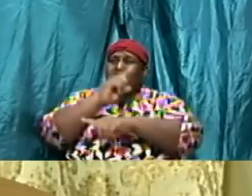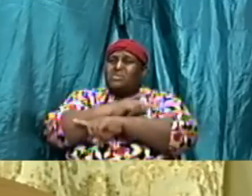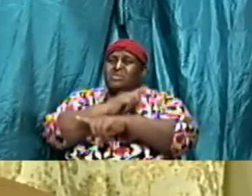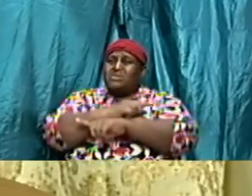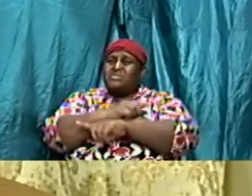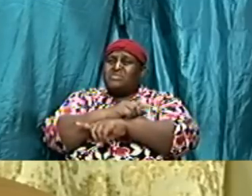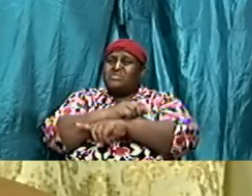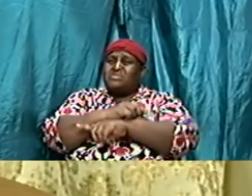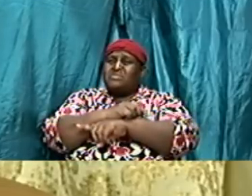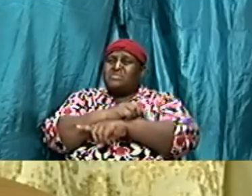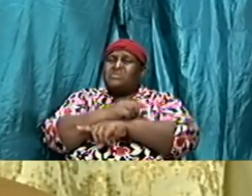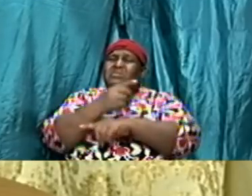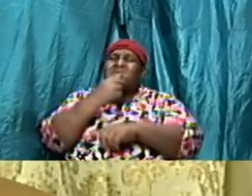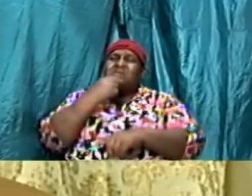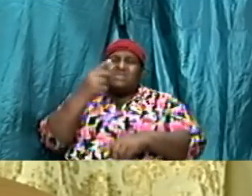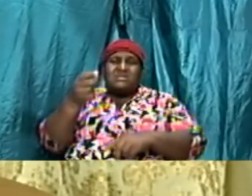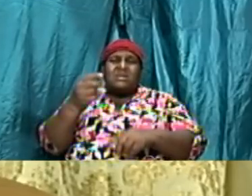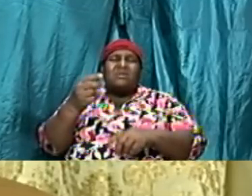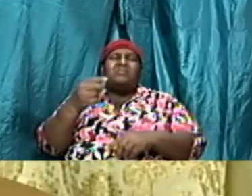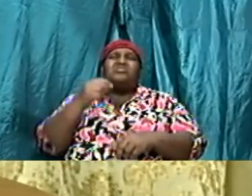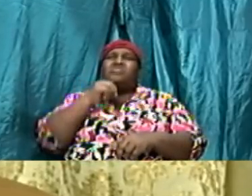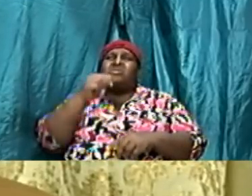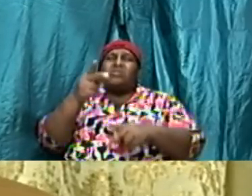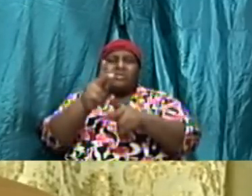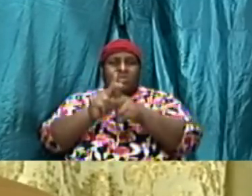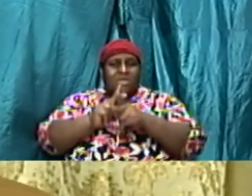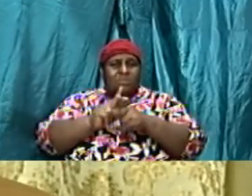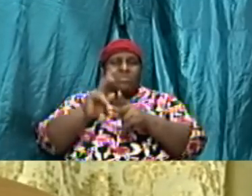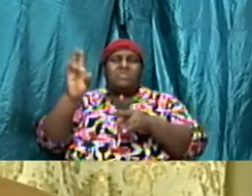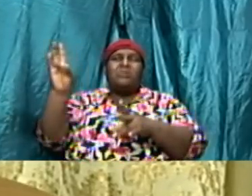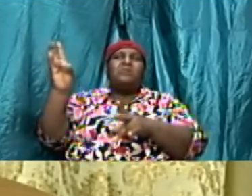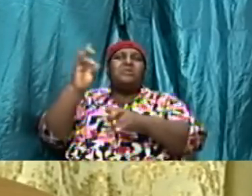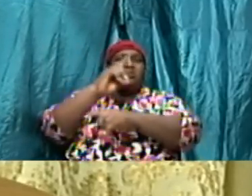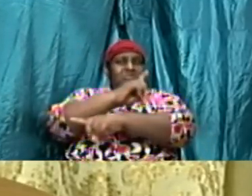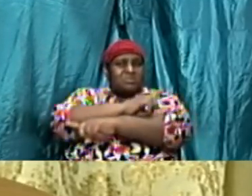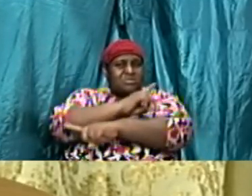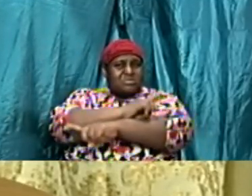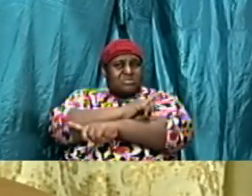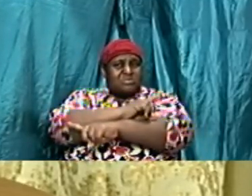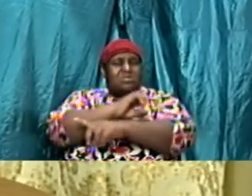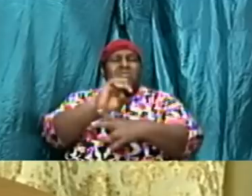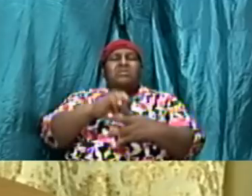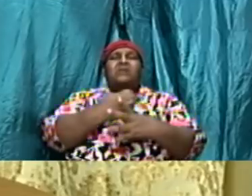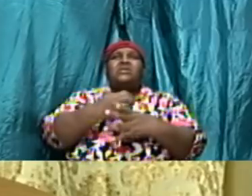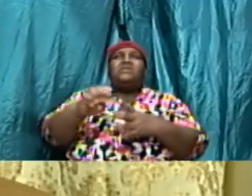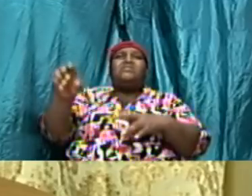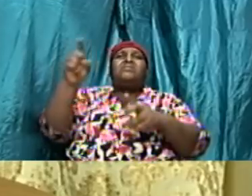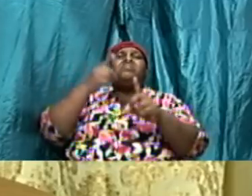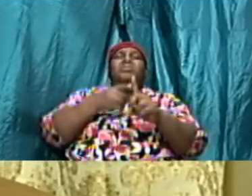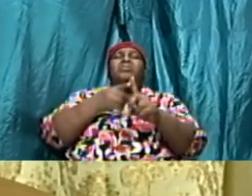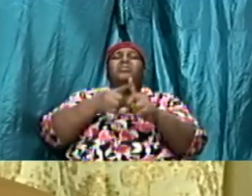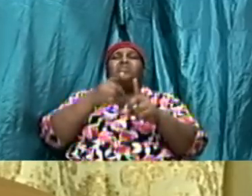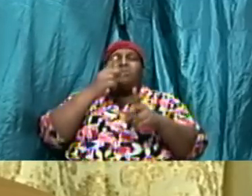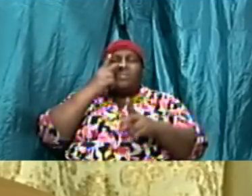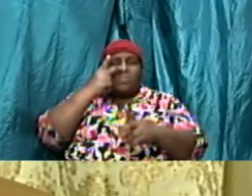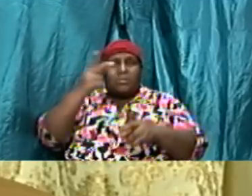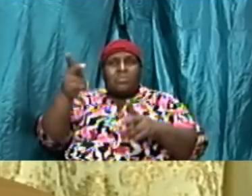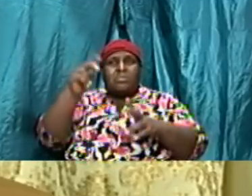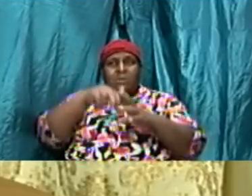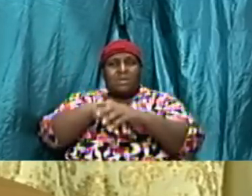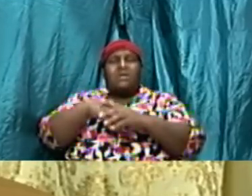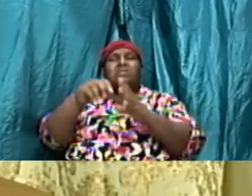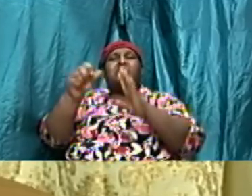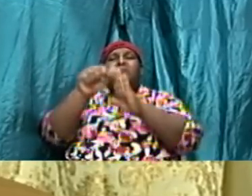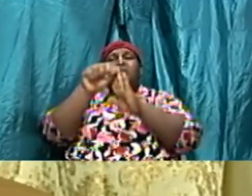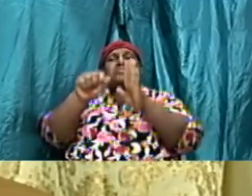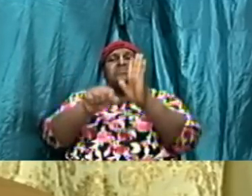not keeping the Sabbath. Even to the point where we look in scriptures and we realize that there is no